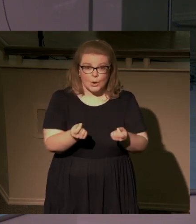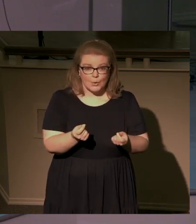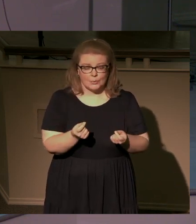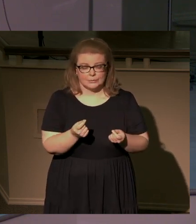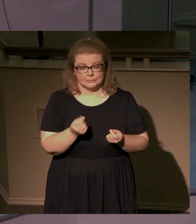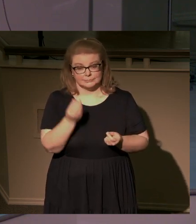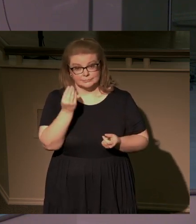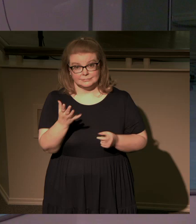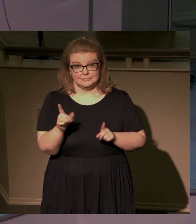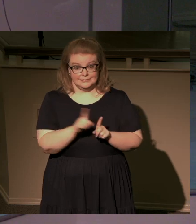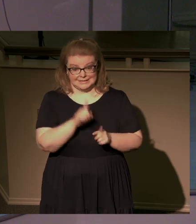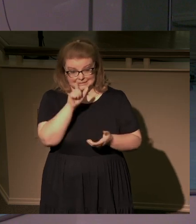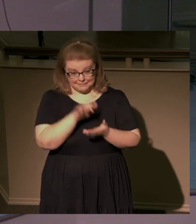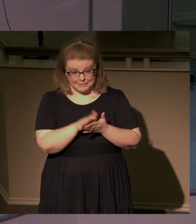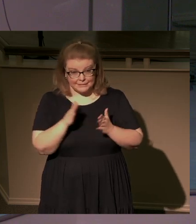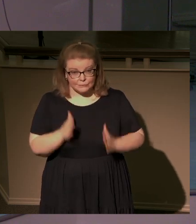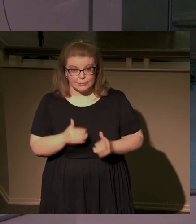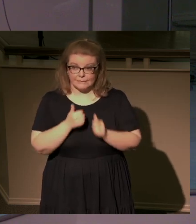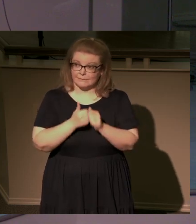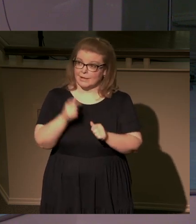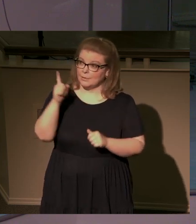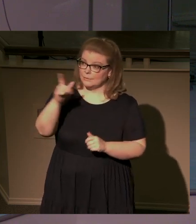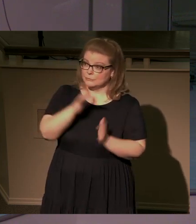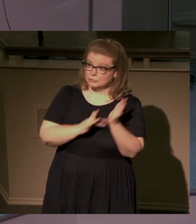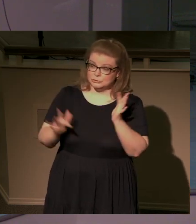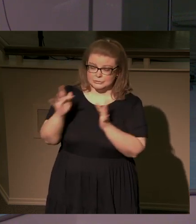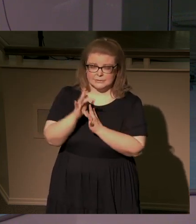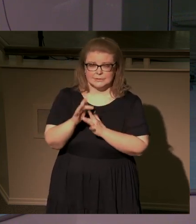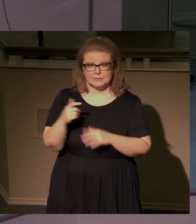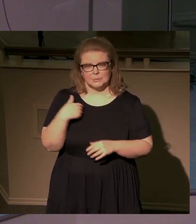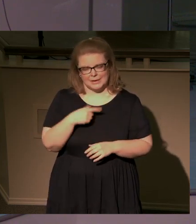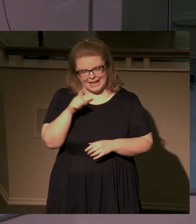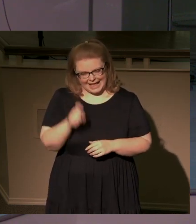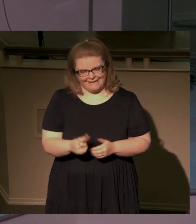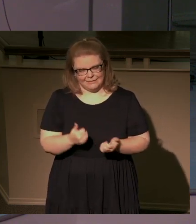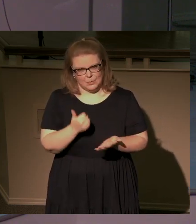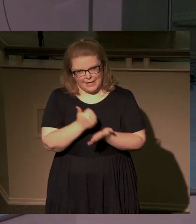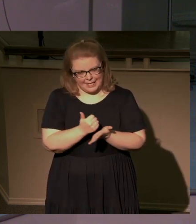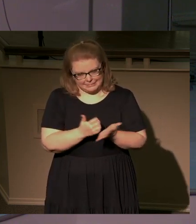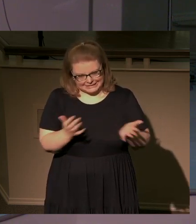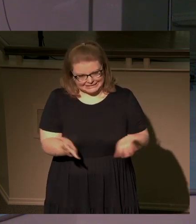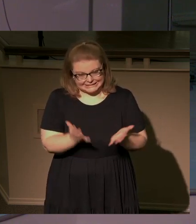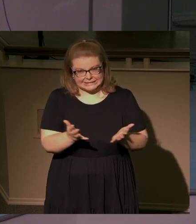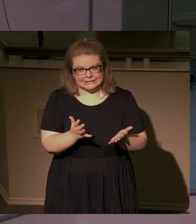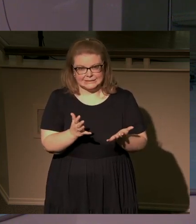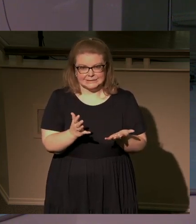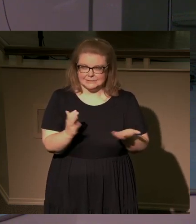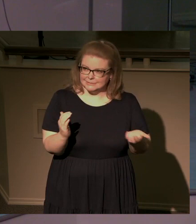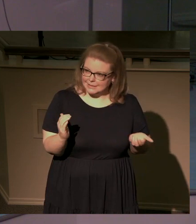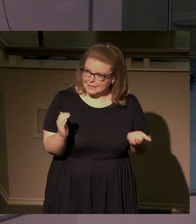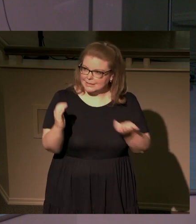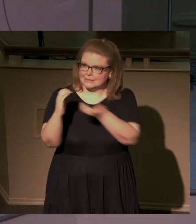for us as believers, as followers of Jesus, we've got to help them tie to Jesus.